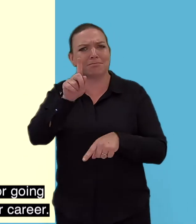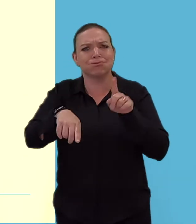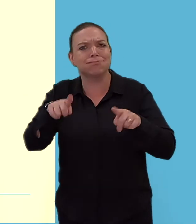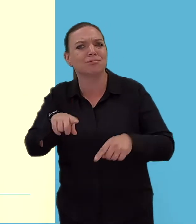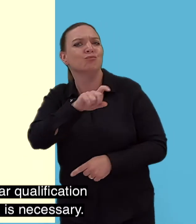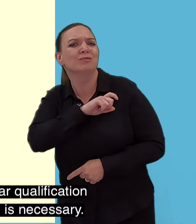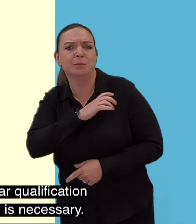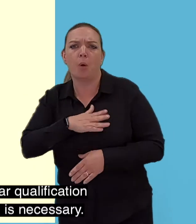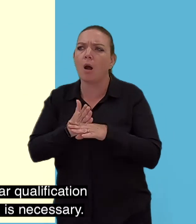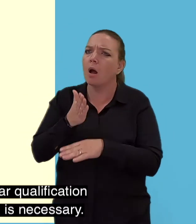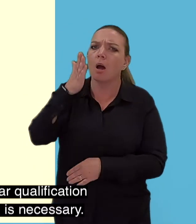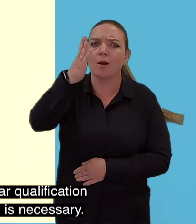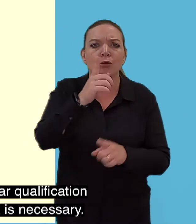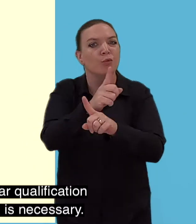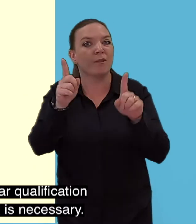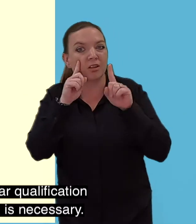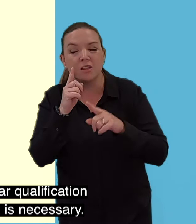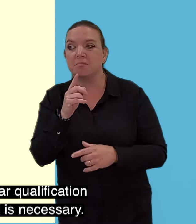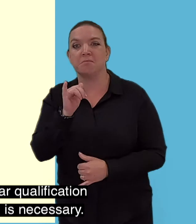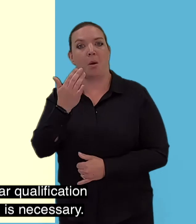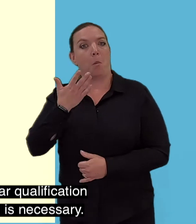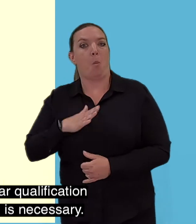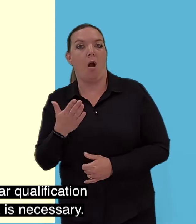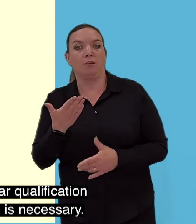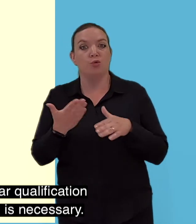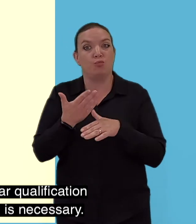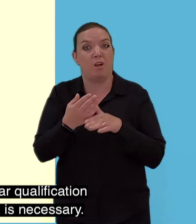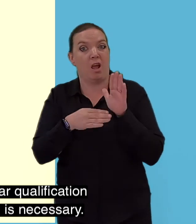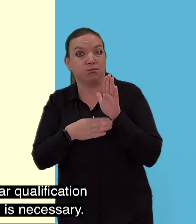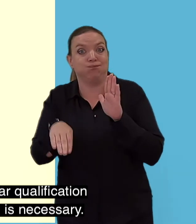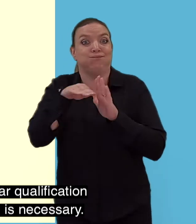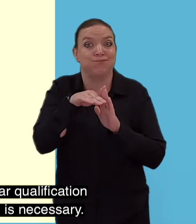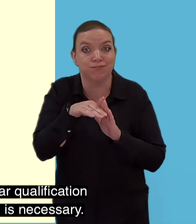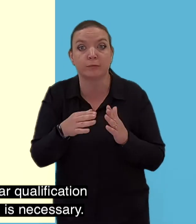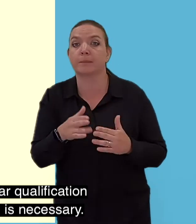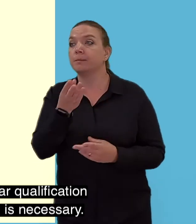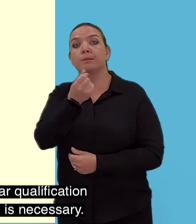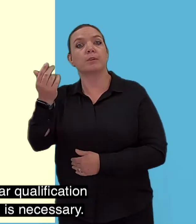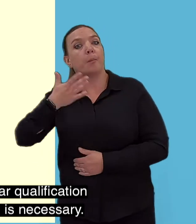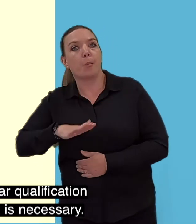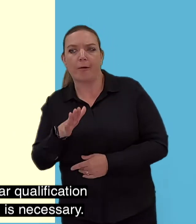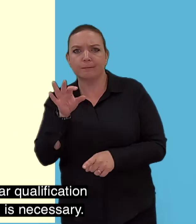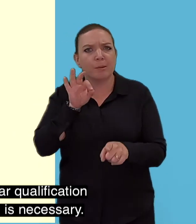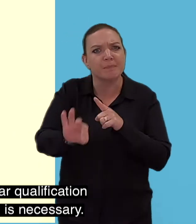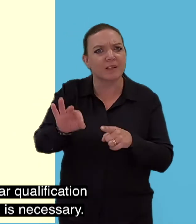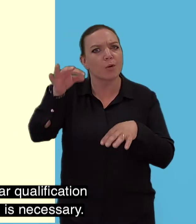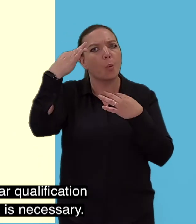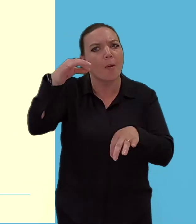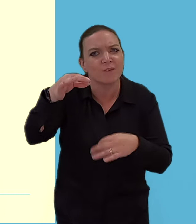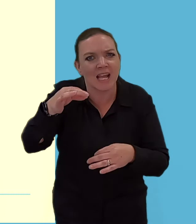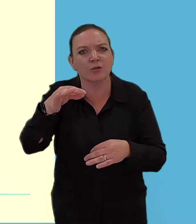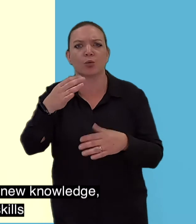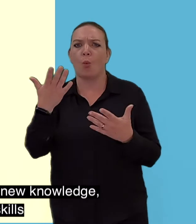career. Of course, for some sectors, getting a particular qualification or studying a specific subject at a higher level is